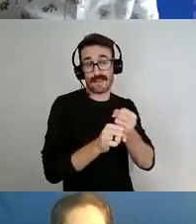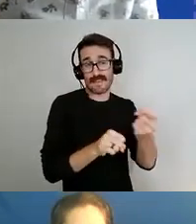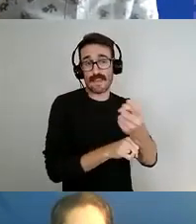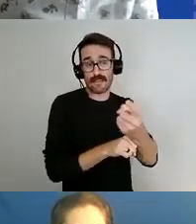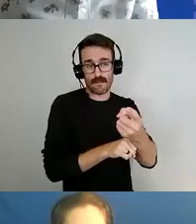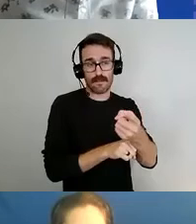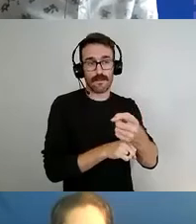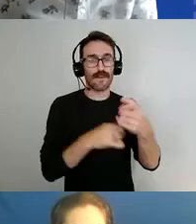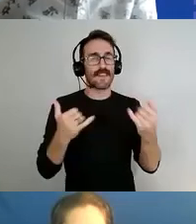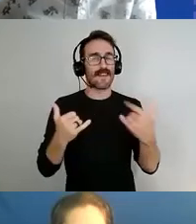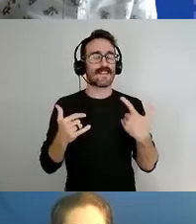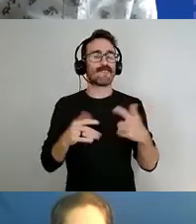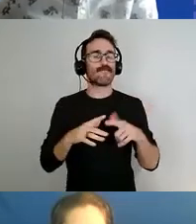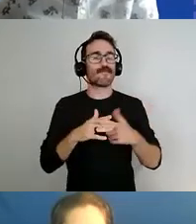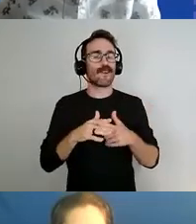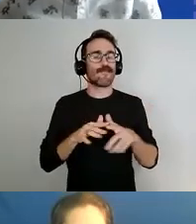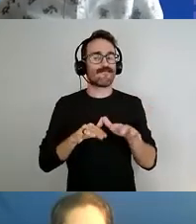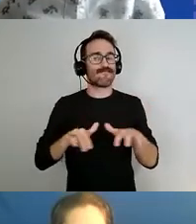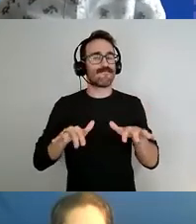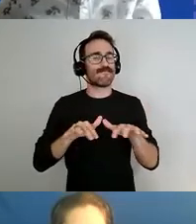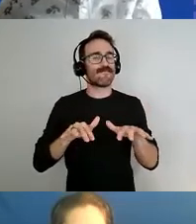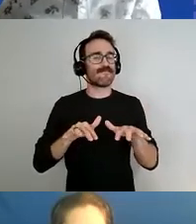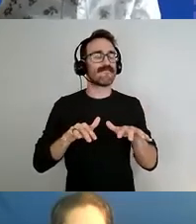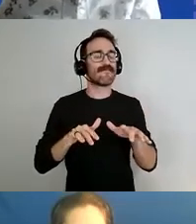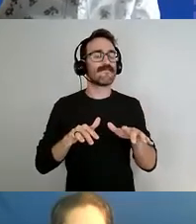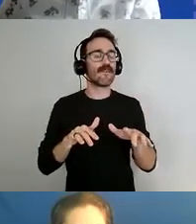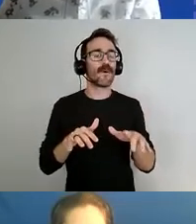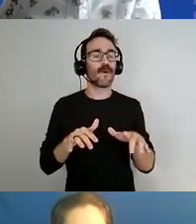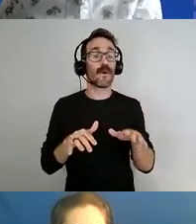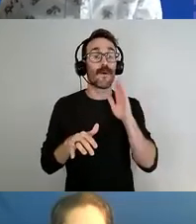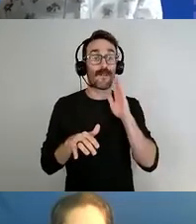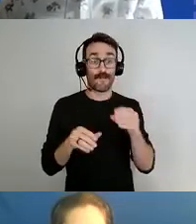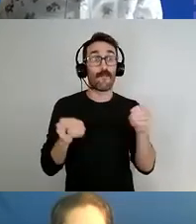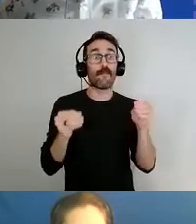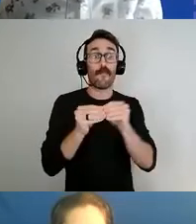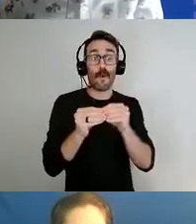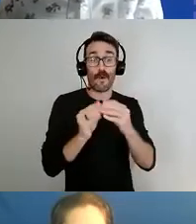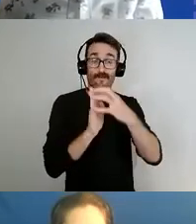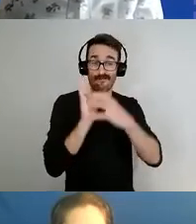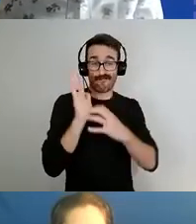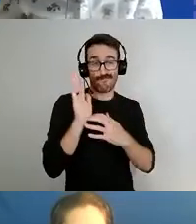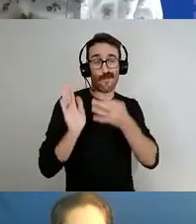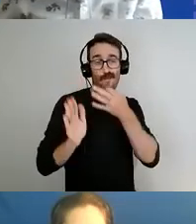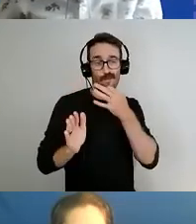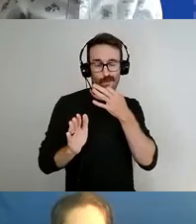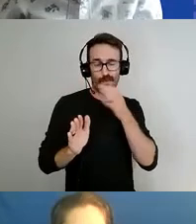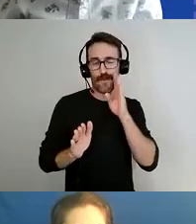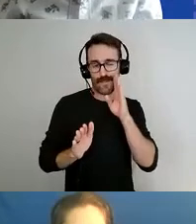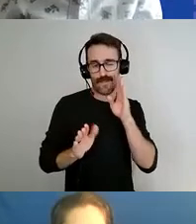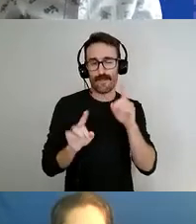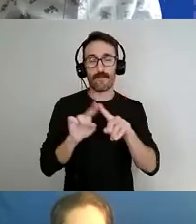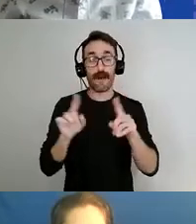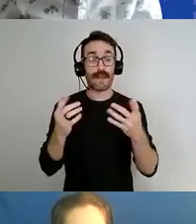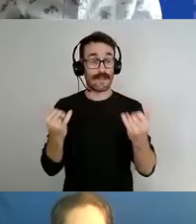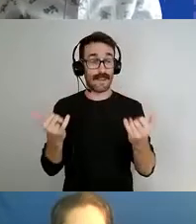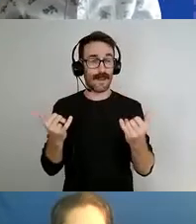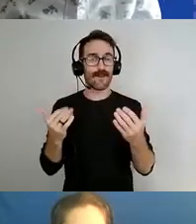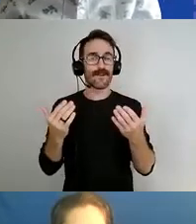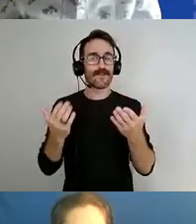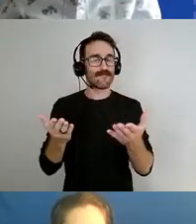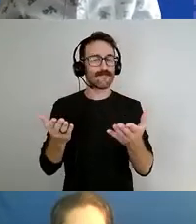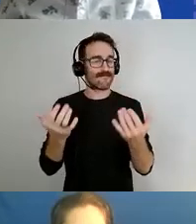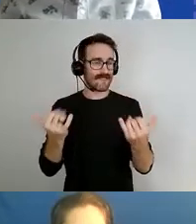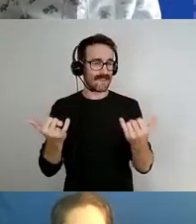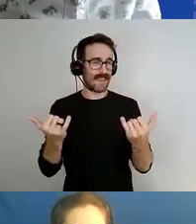bit of a tip of the iceberg and a taste, so we'll have more to report on. But just for the purposes of today,